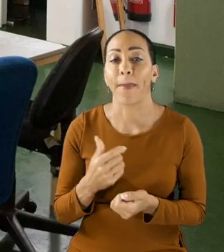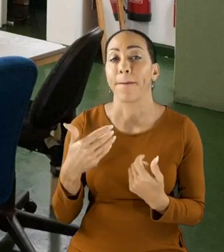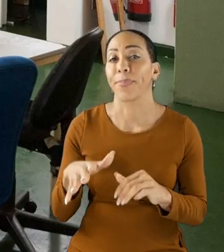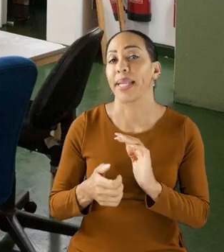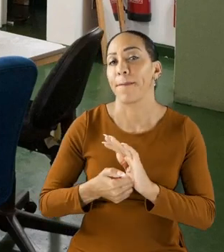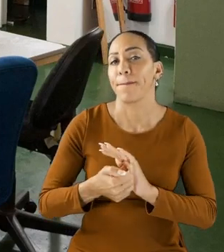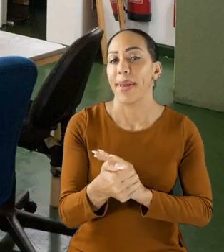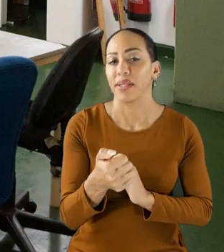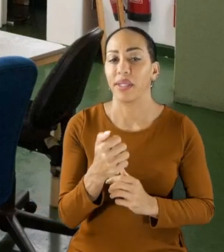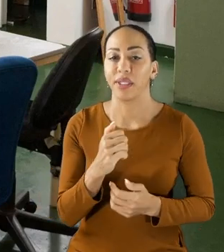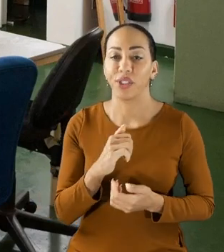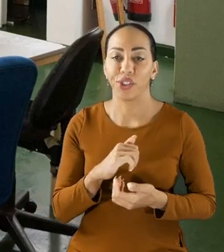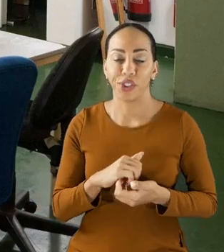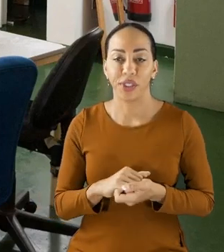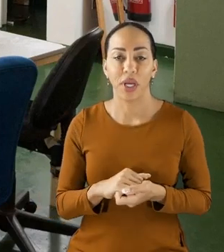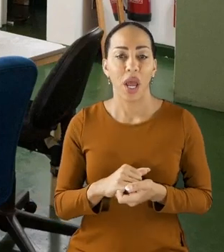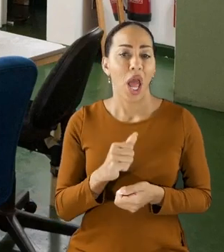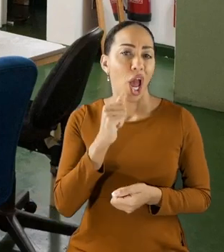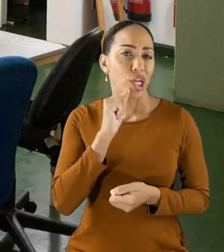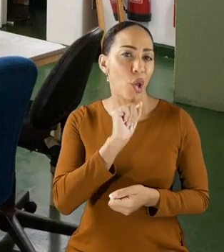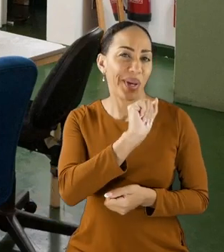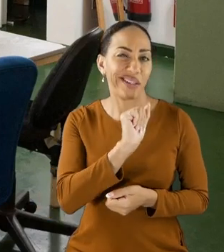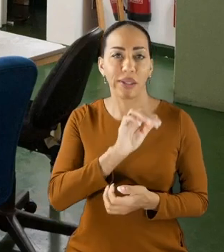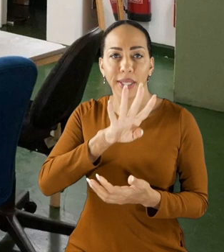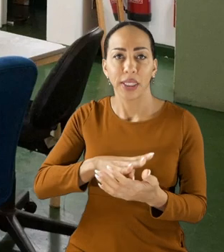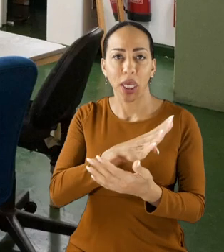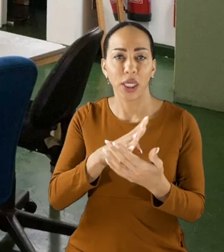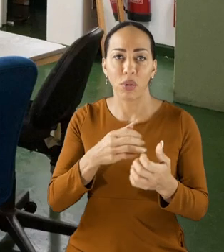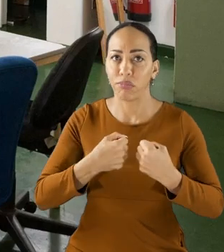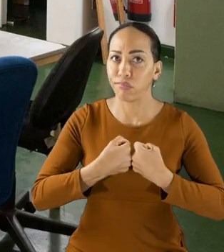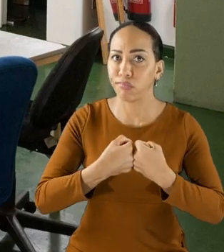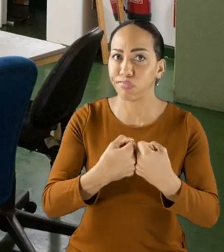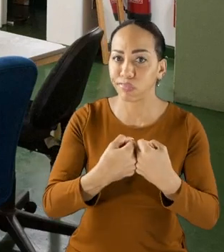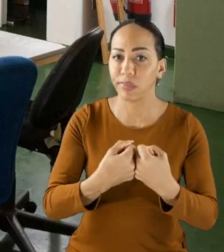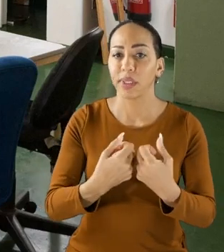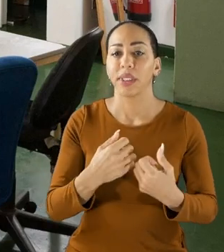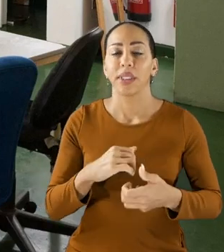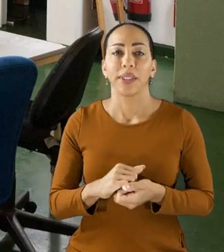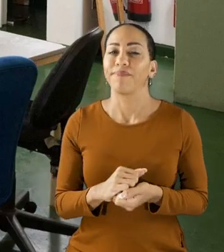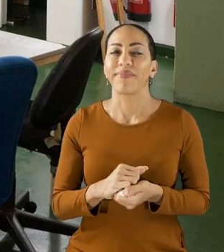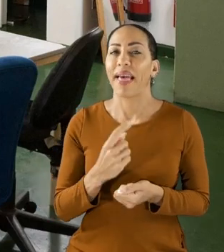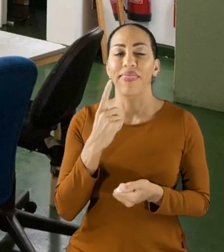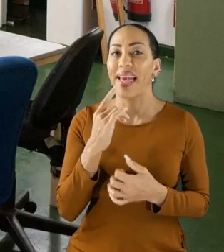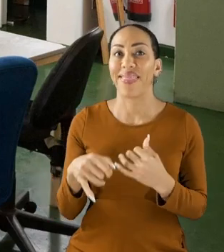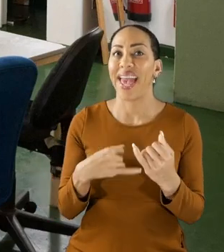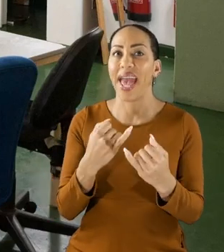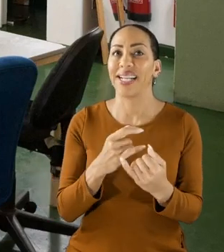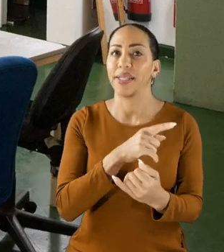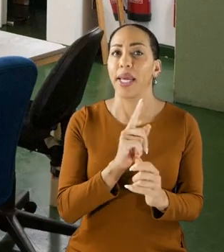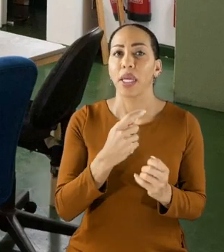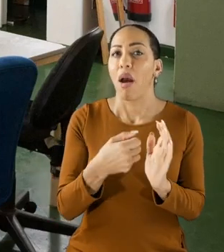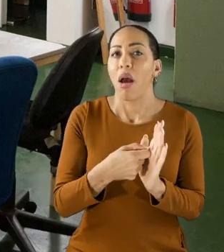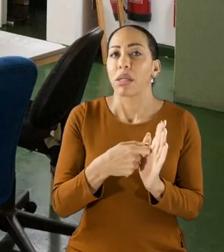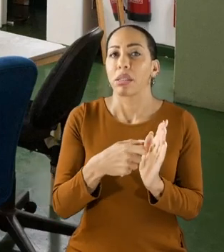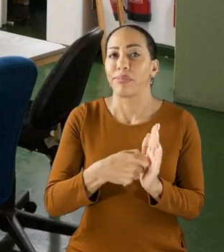just sent them a message. I know their schedule tends to be pretty packed, so might not have much flexibility at the end.